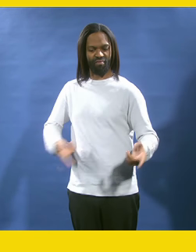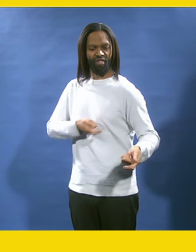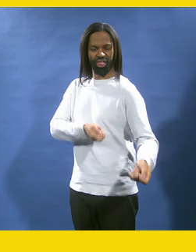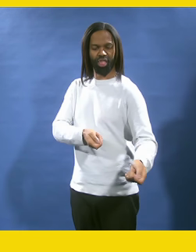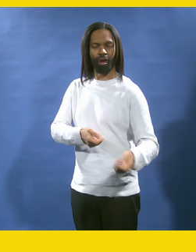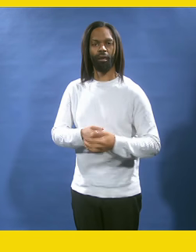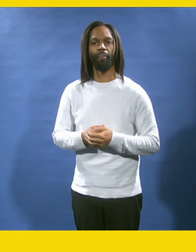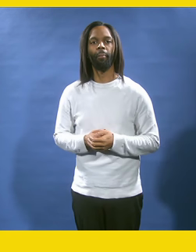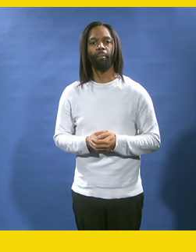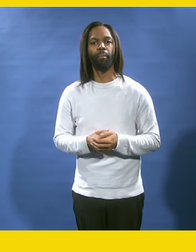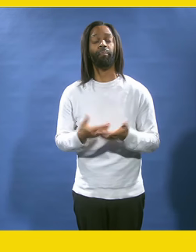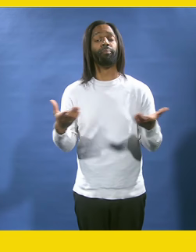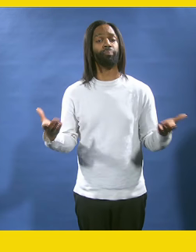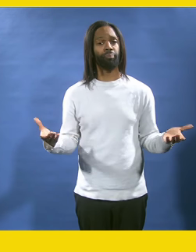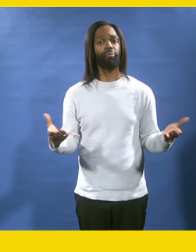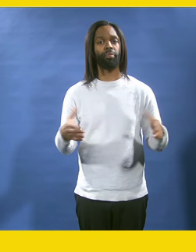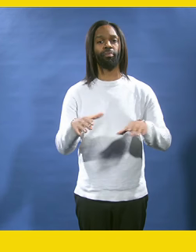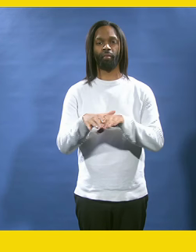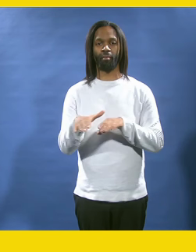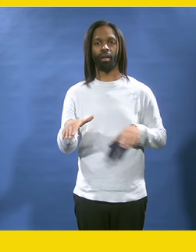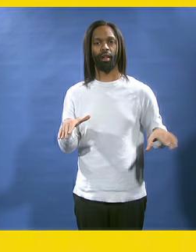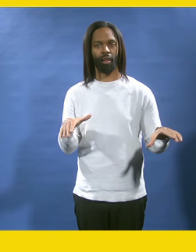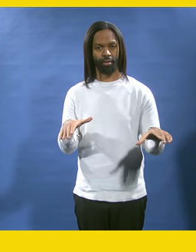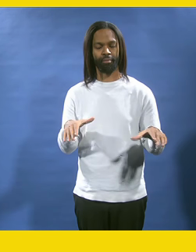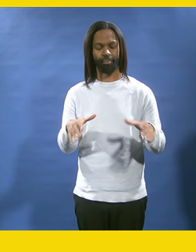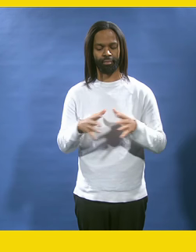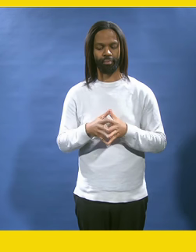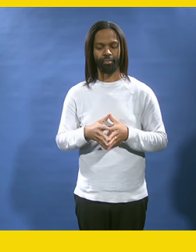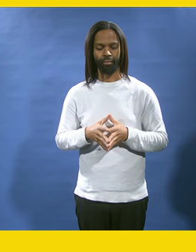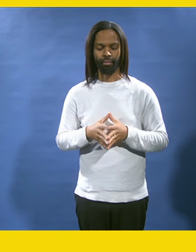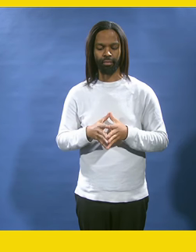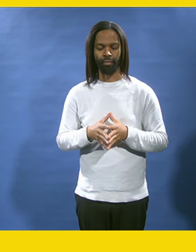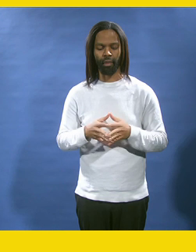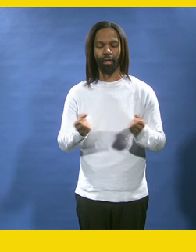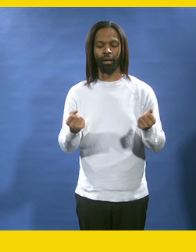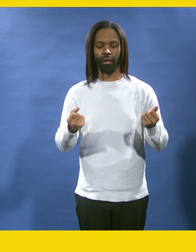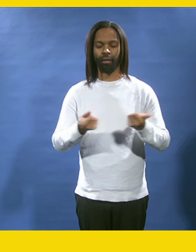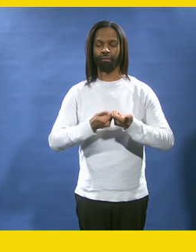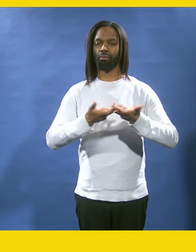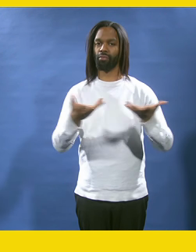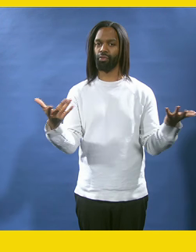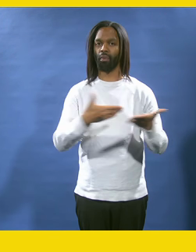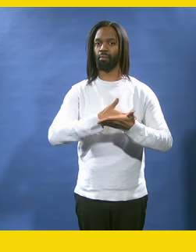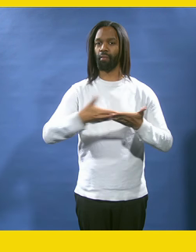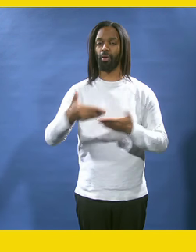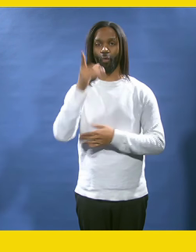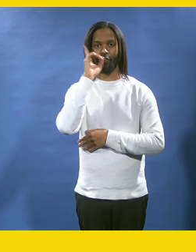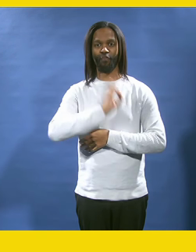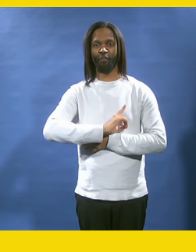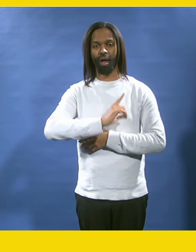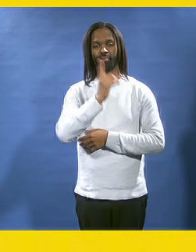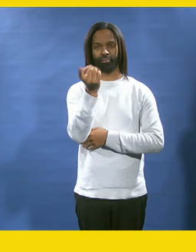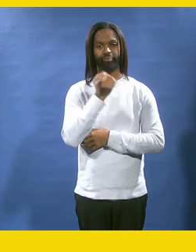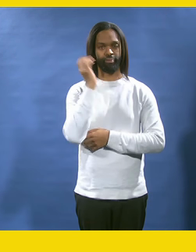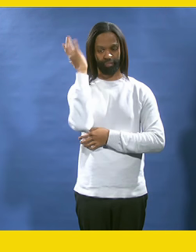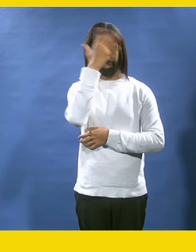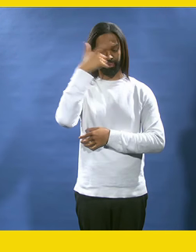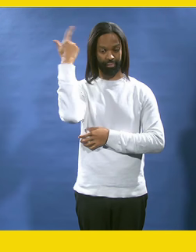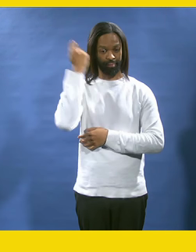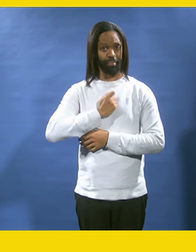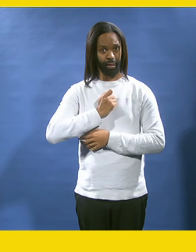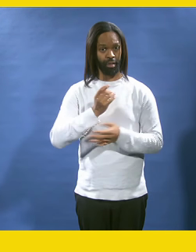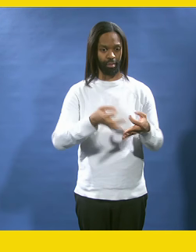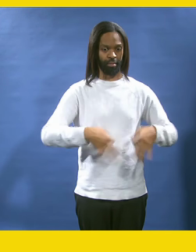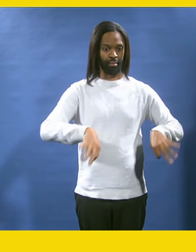Meanwhile, millions of Afghans have fled the neighboring countries like Iran and Pakistan.